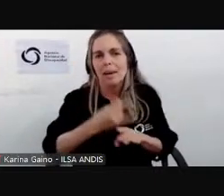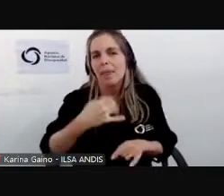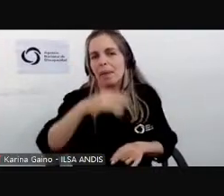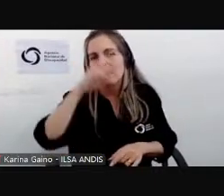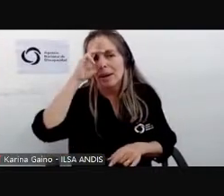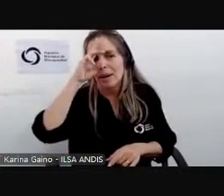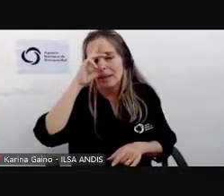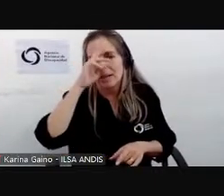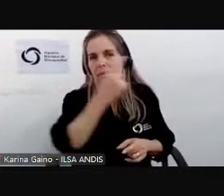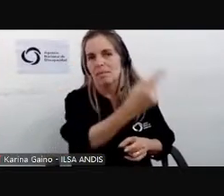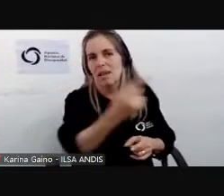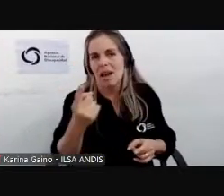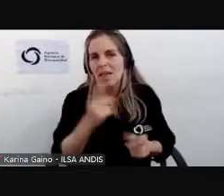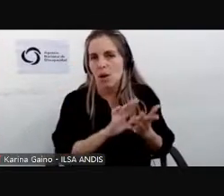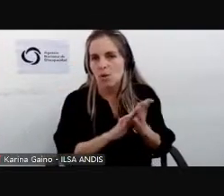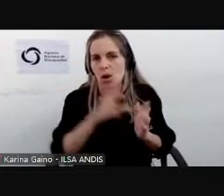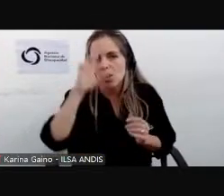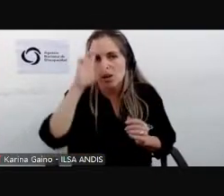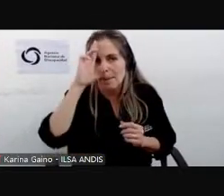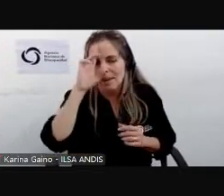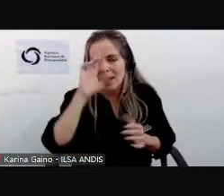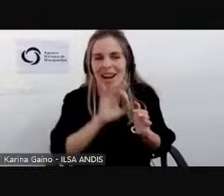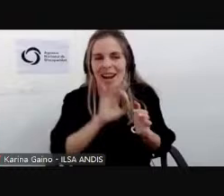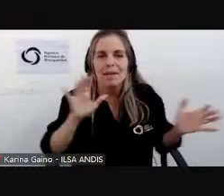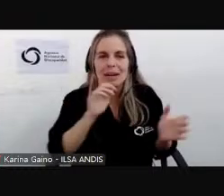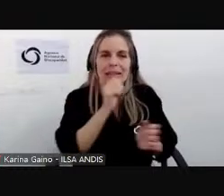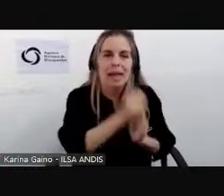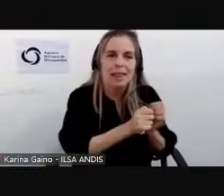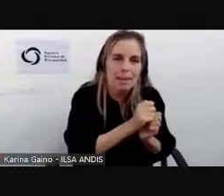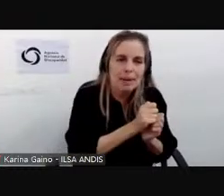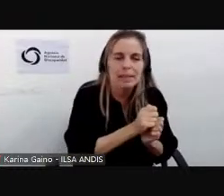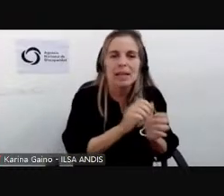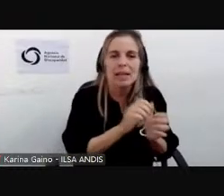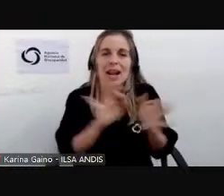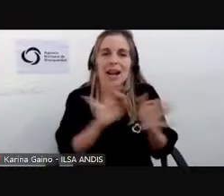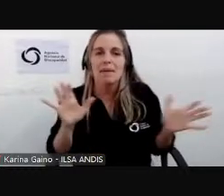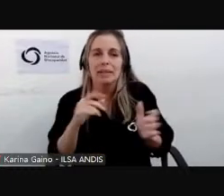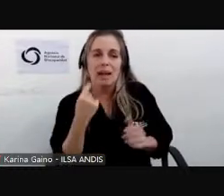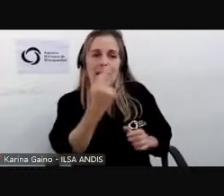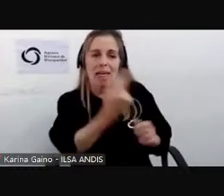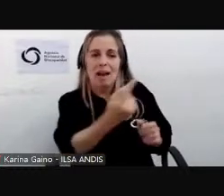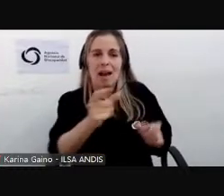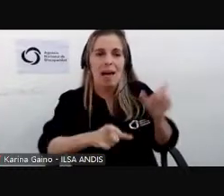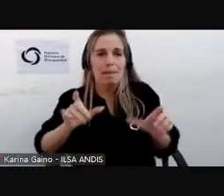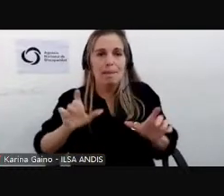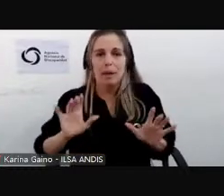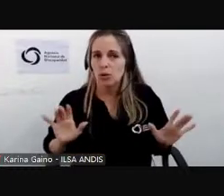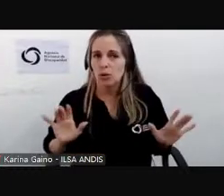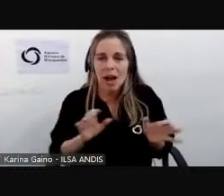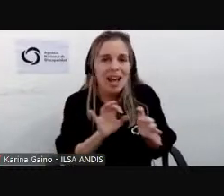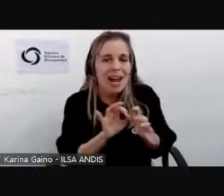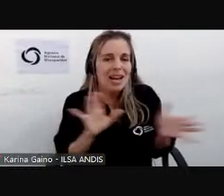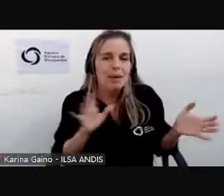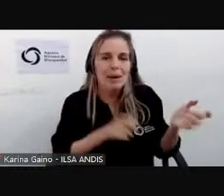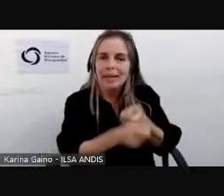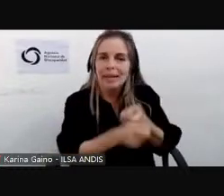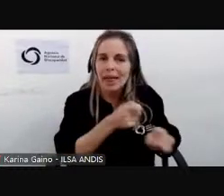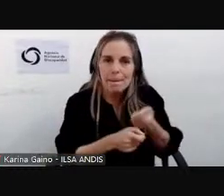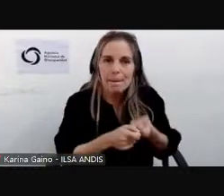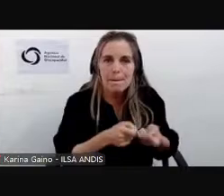in no case their freedom is absolute, and therefore free